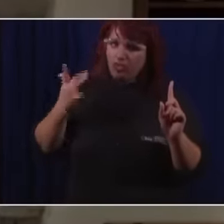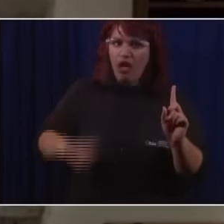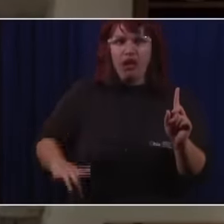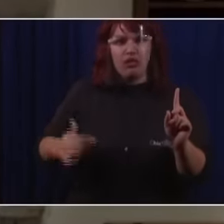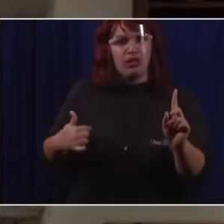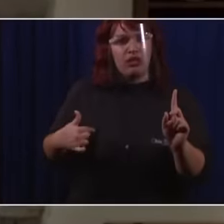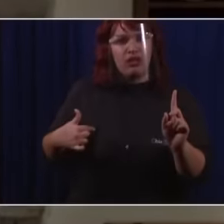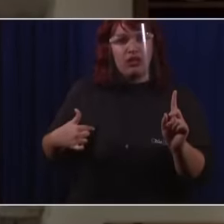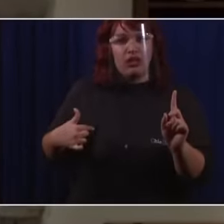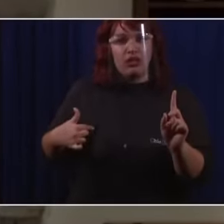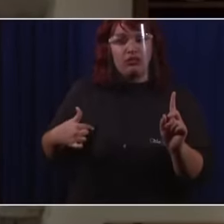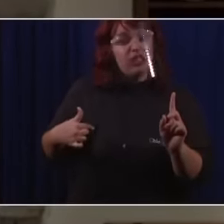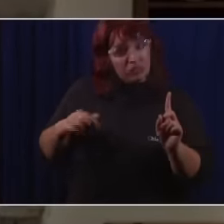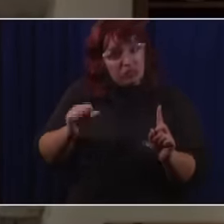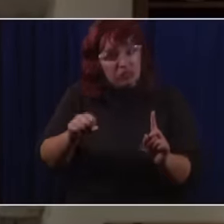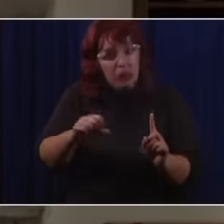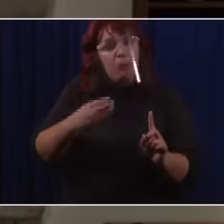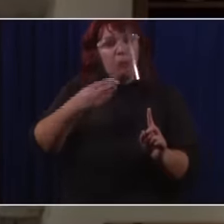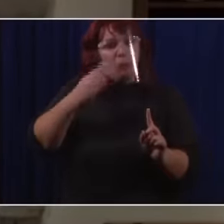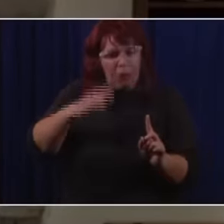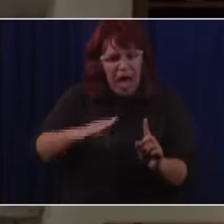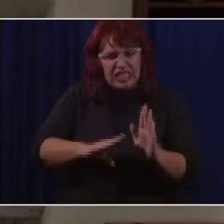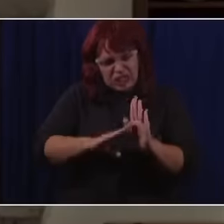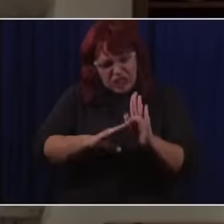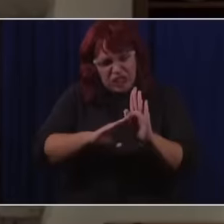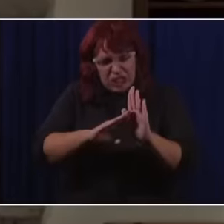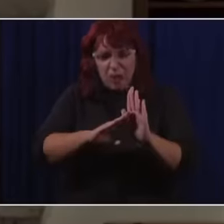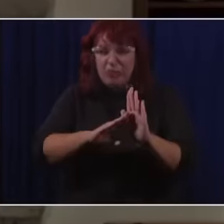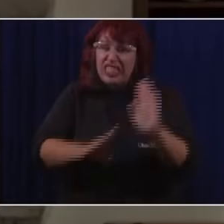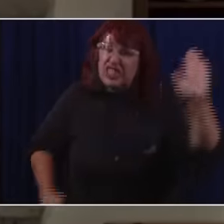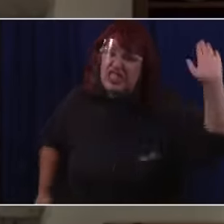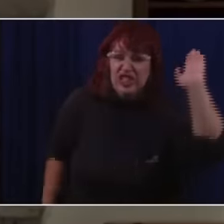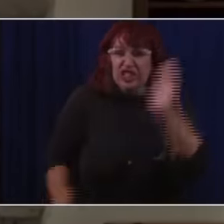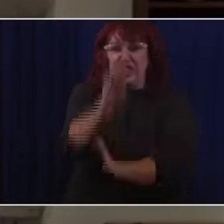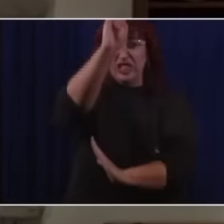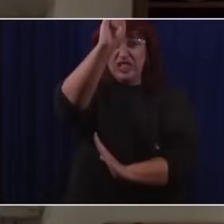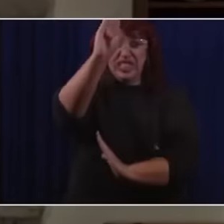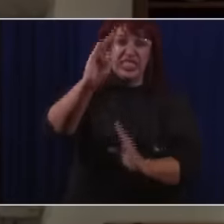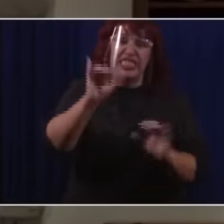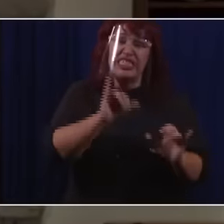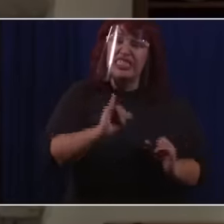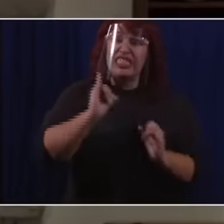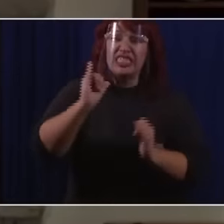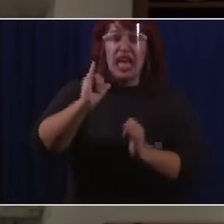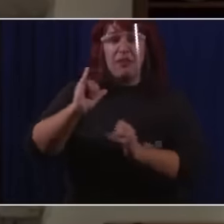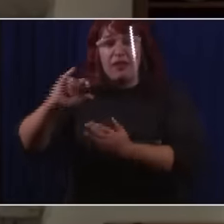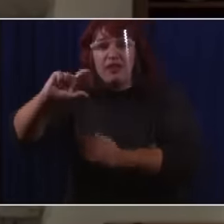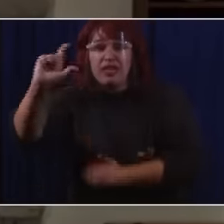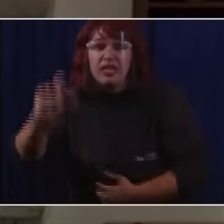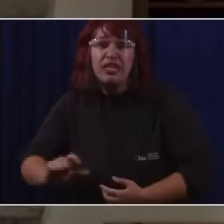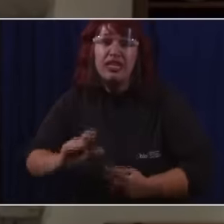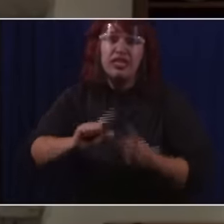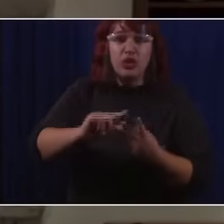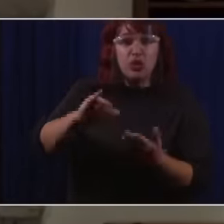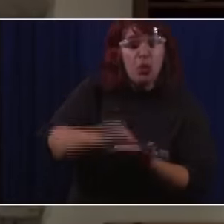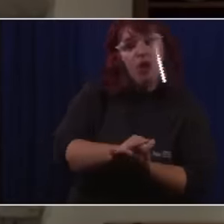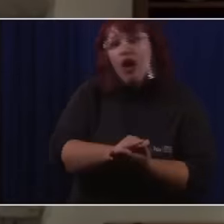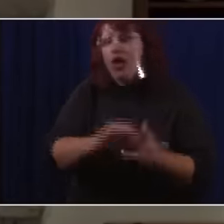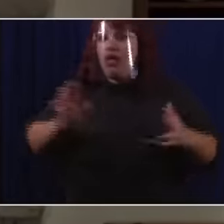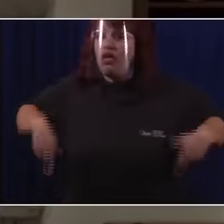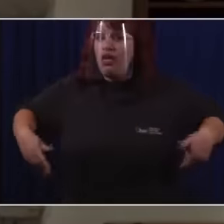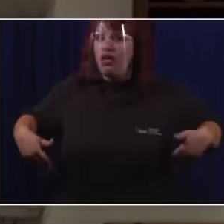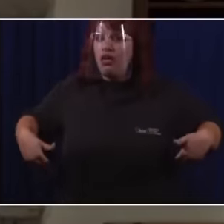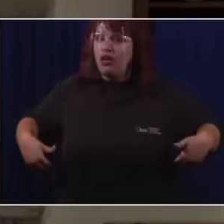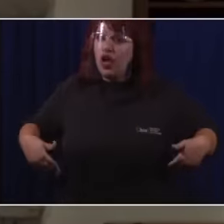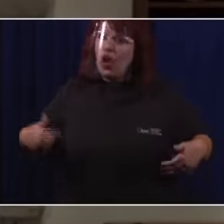we've not had these huge spikes, and we just don't want to see that. And we really can control